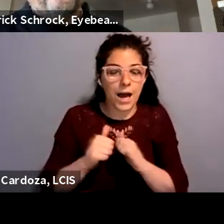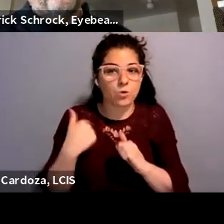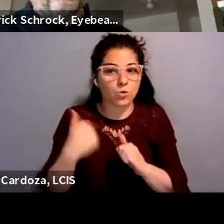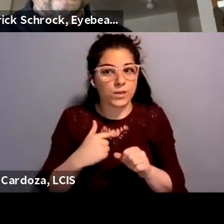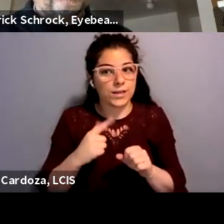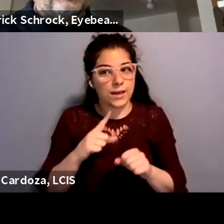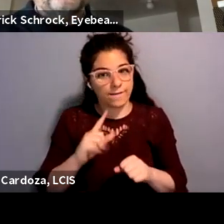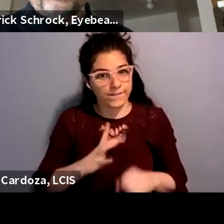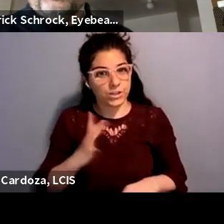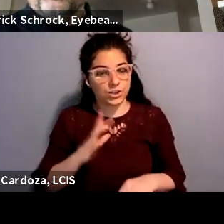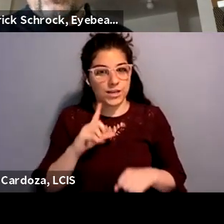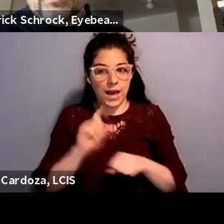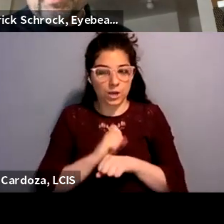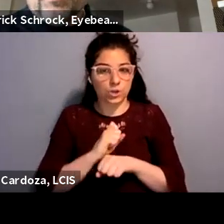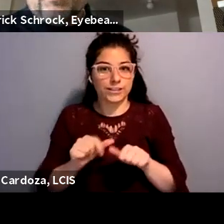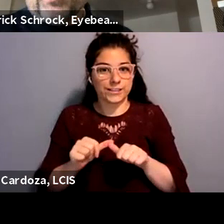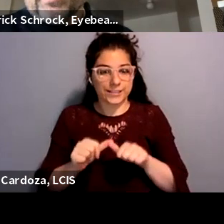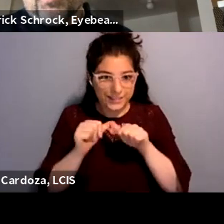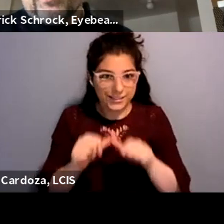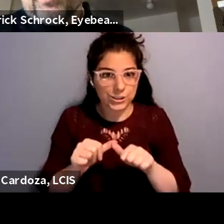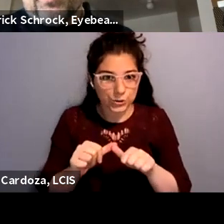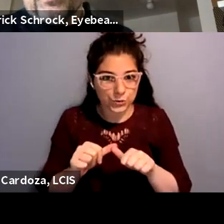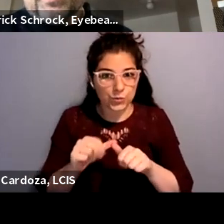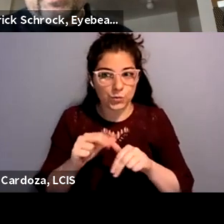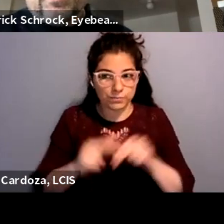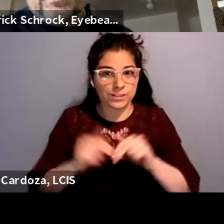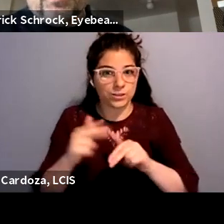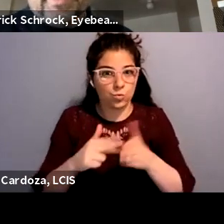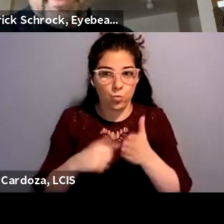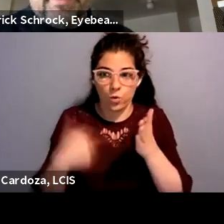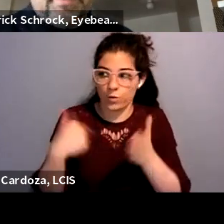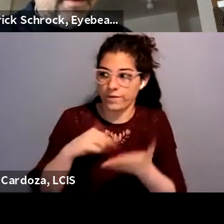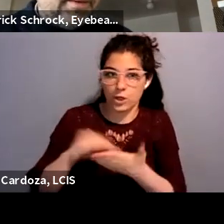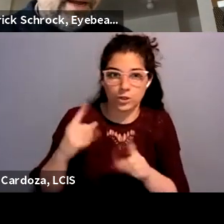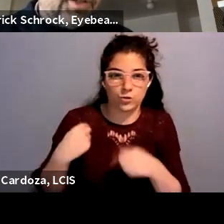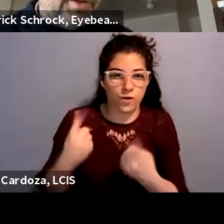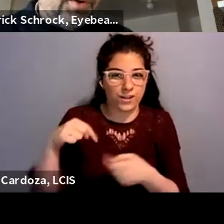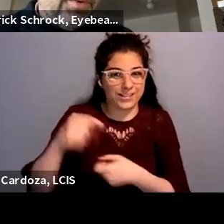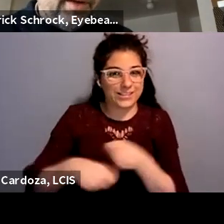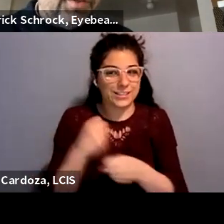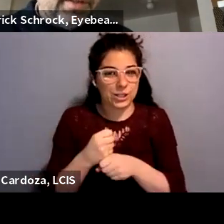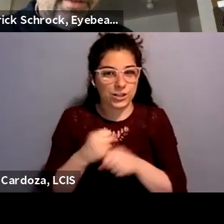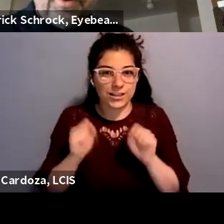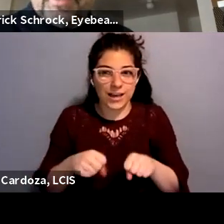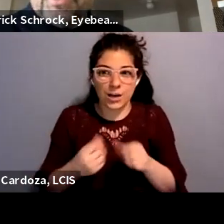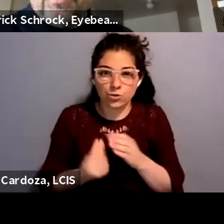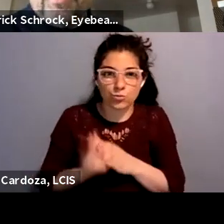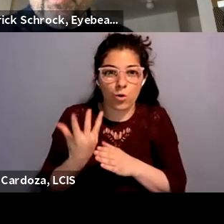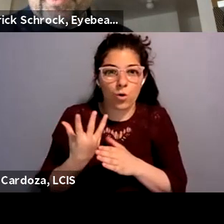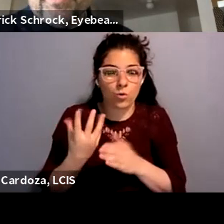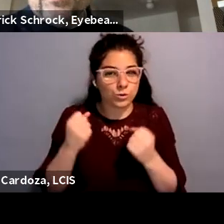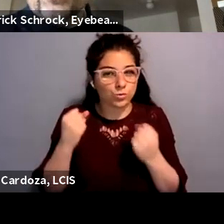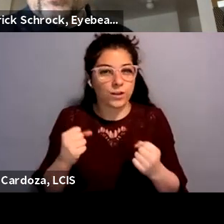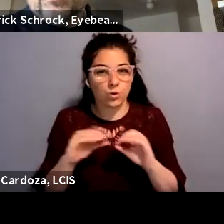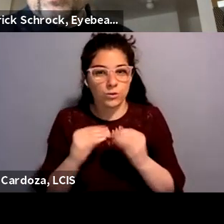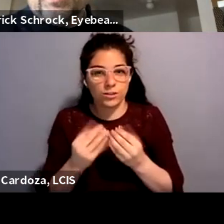actually continue building on what we've learned this year in a way that can actually grow and strengthen the organization going